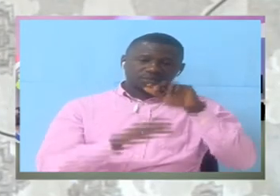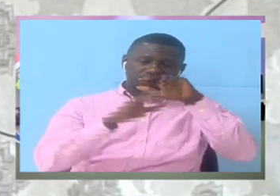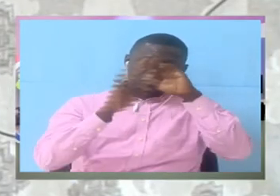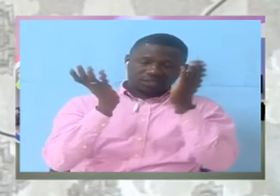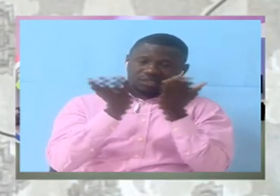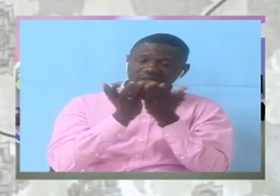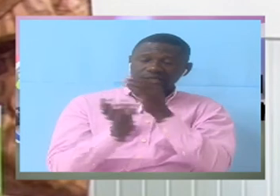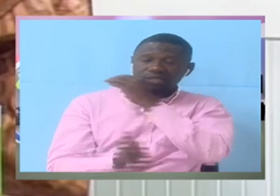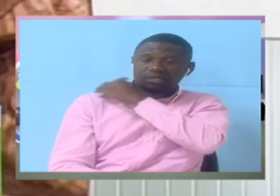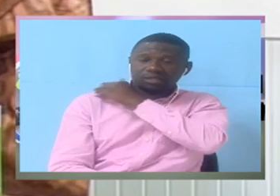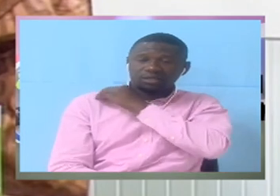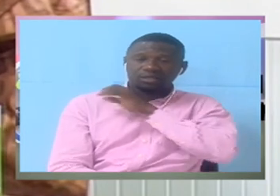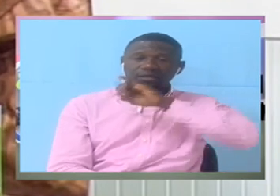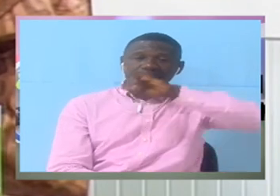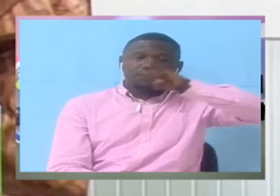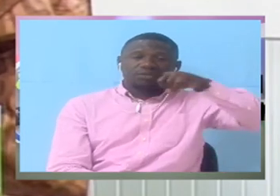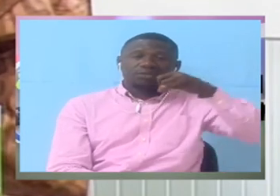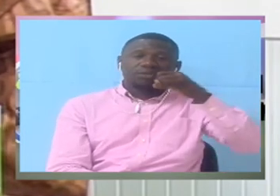too, wasn't he a general?